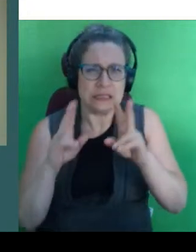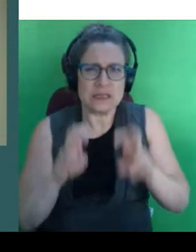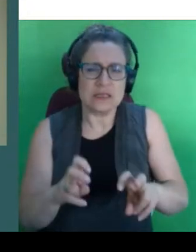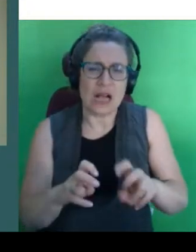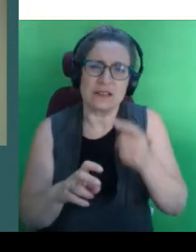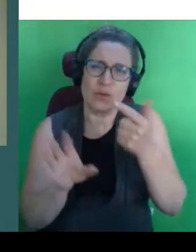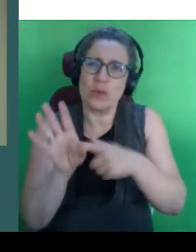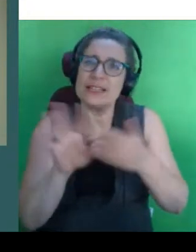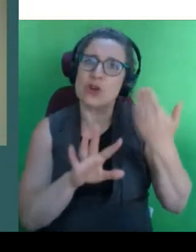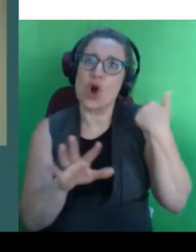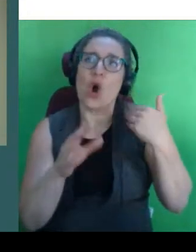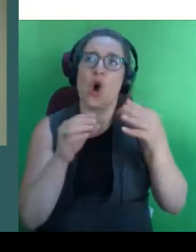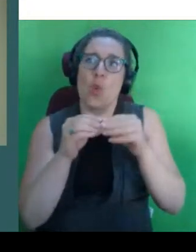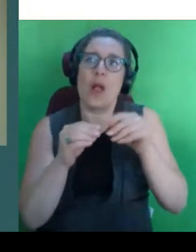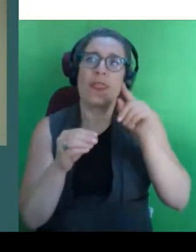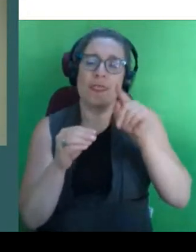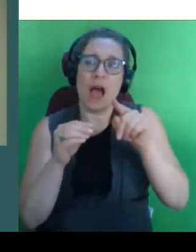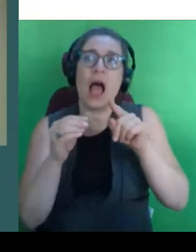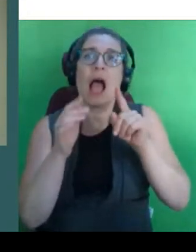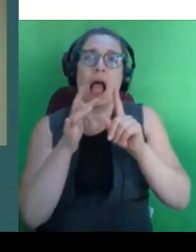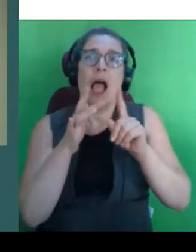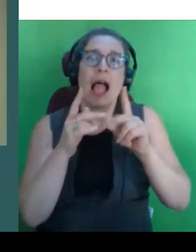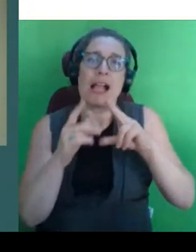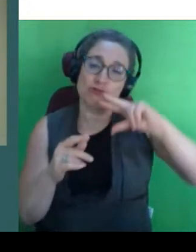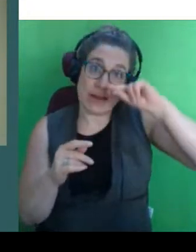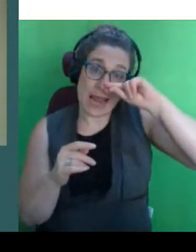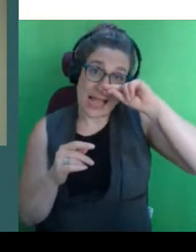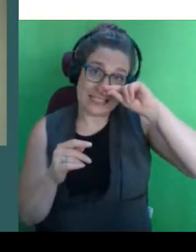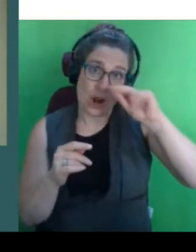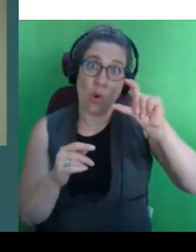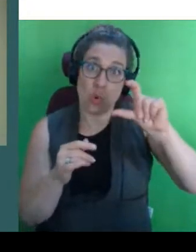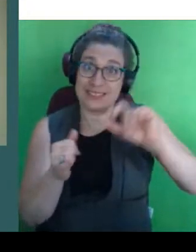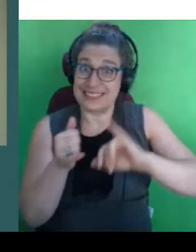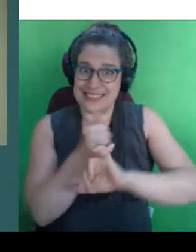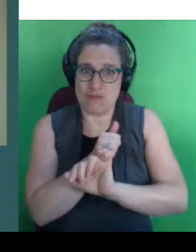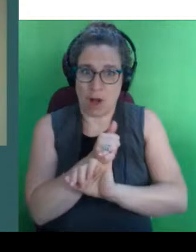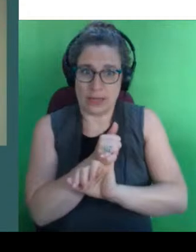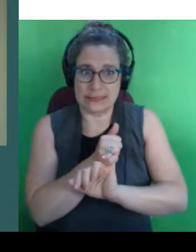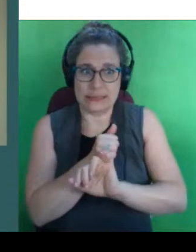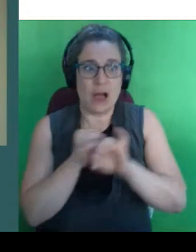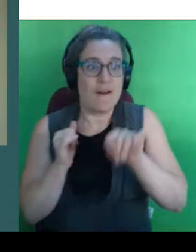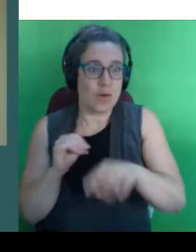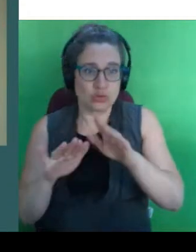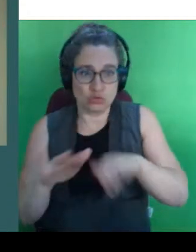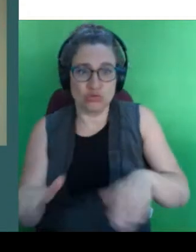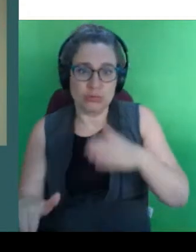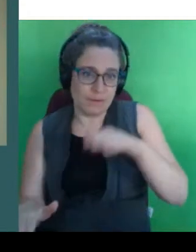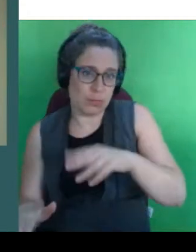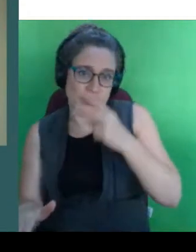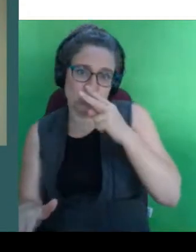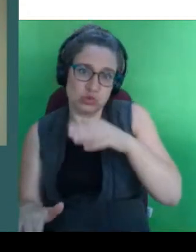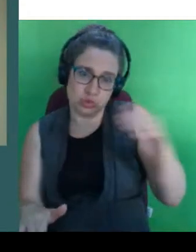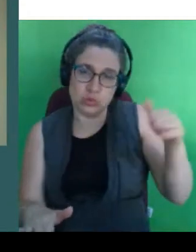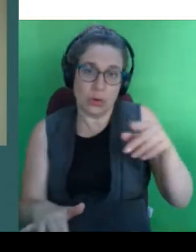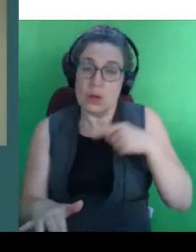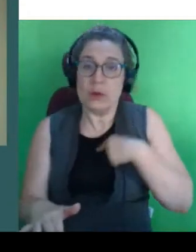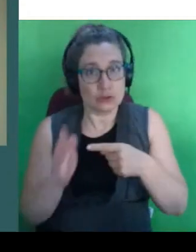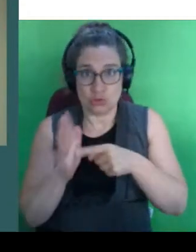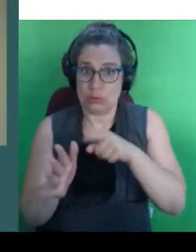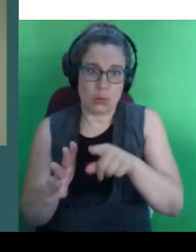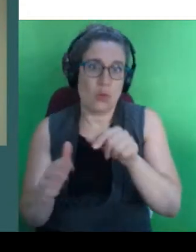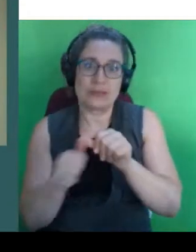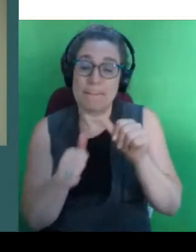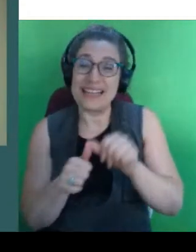intranasal corticosteroid in children aged 2 to 4. And we did show that it was superior to an